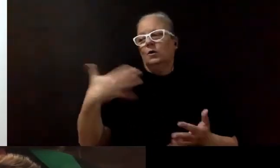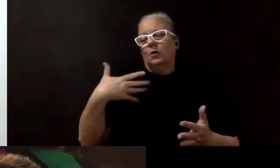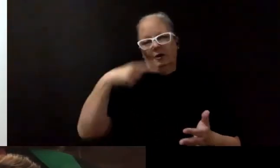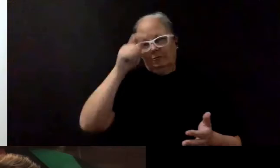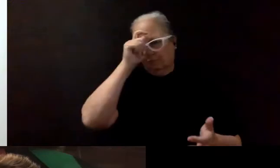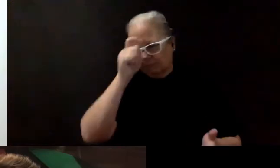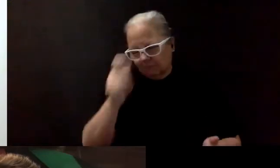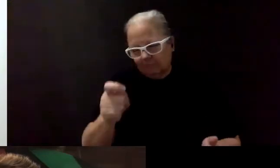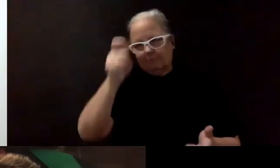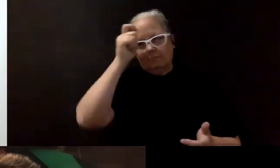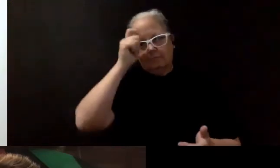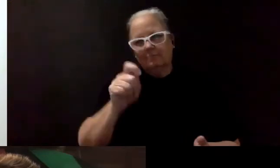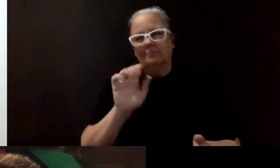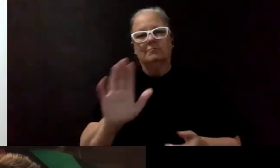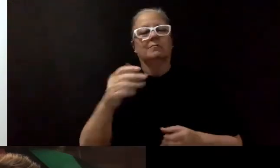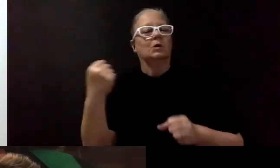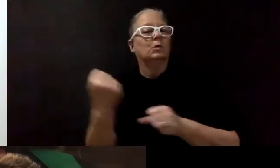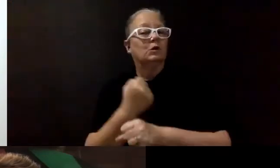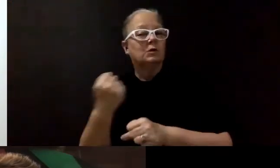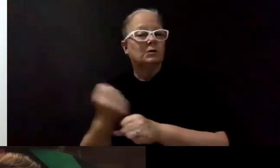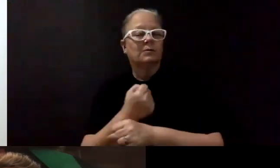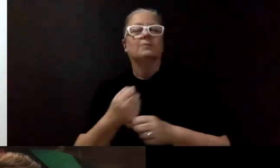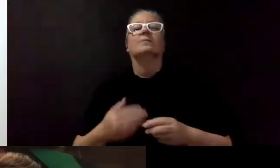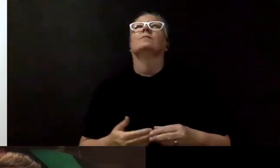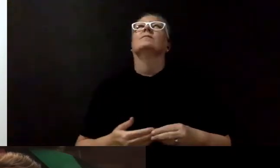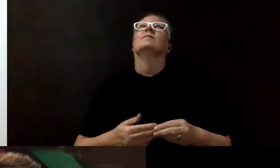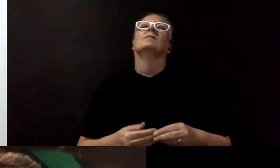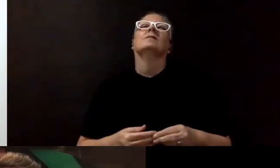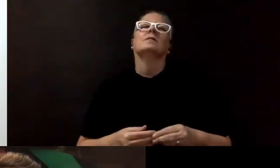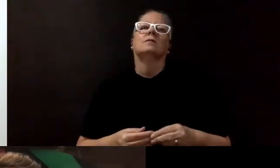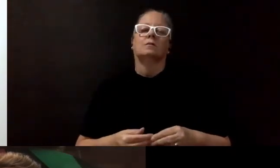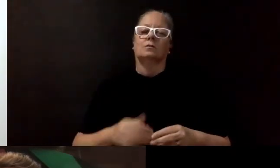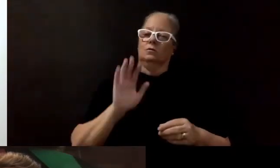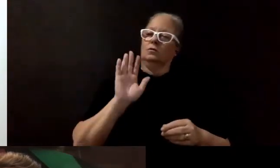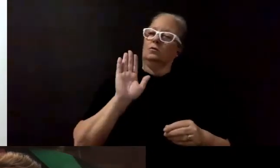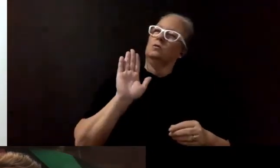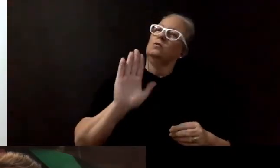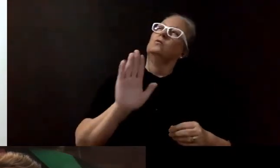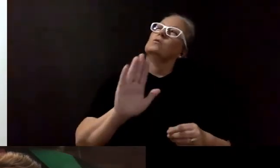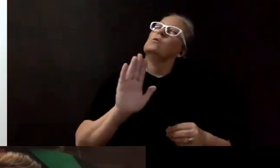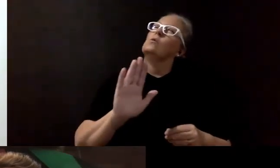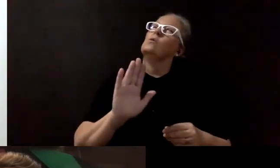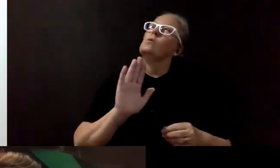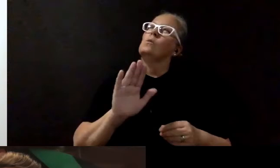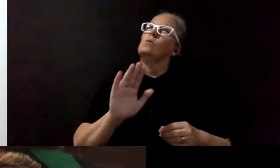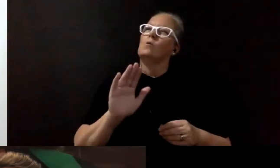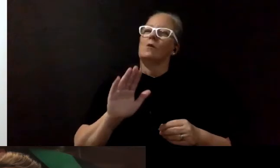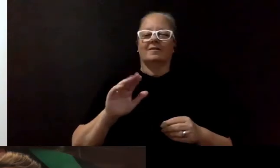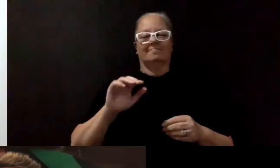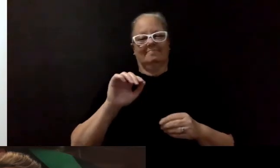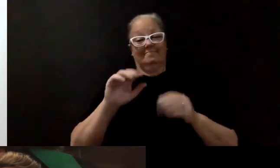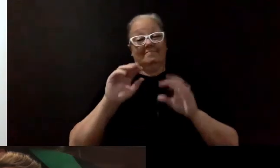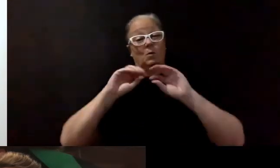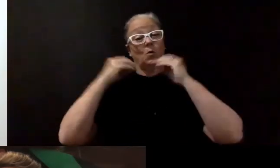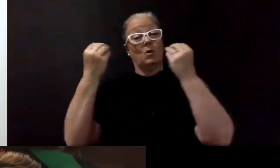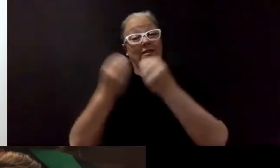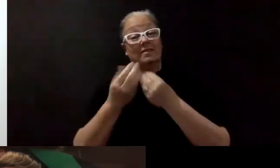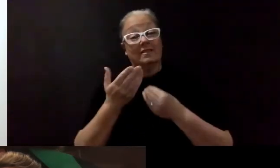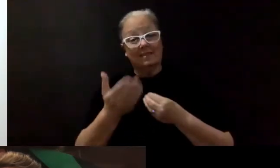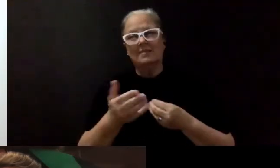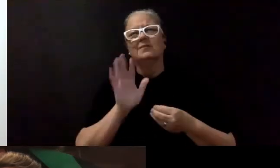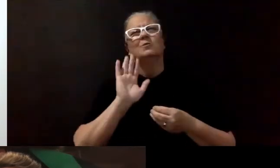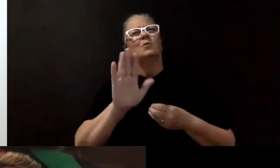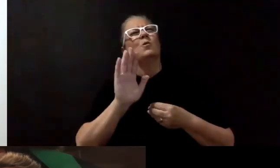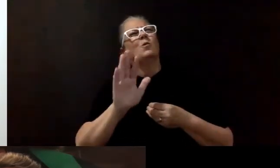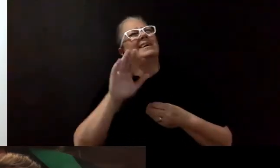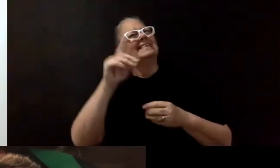would you locate Jans? What is your organization's main value amid New Zealand's social structure? What would you